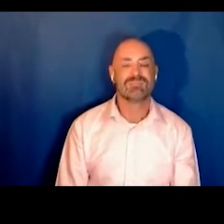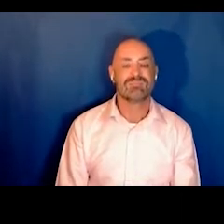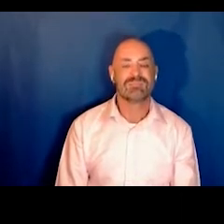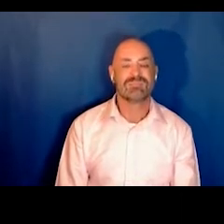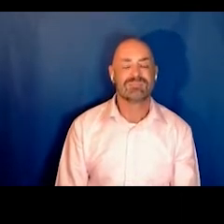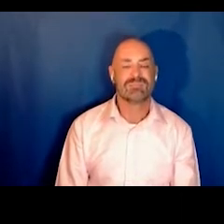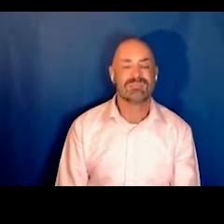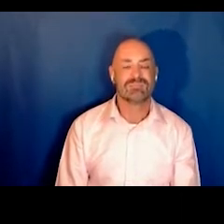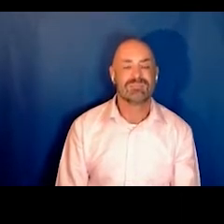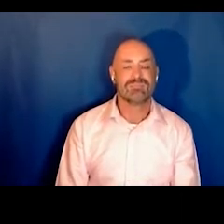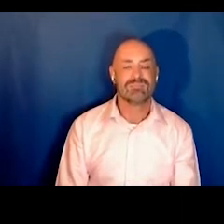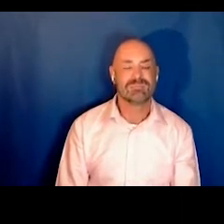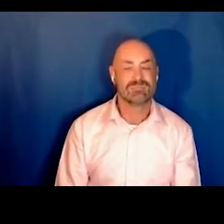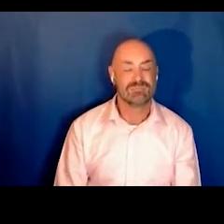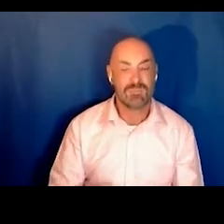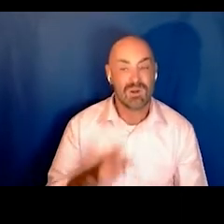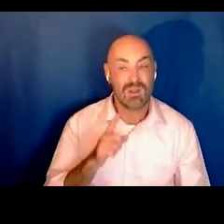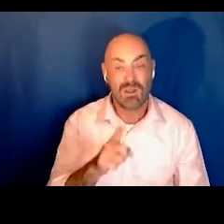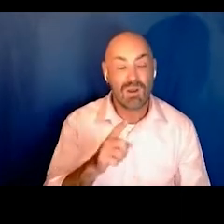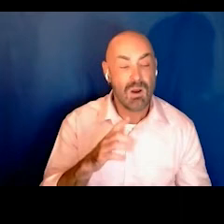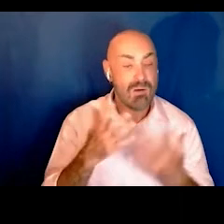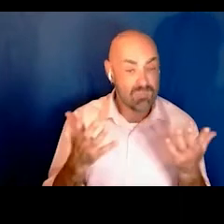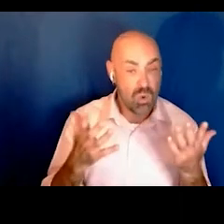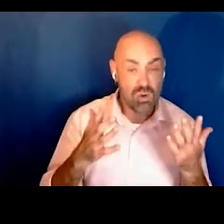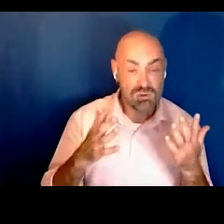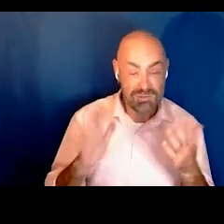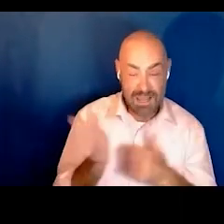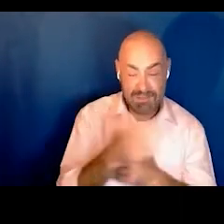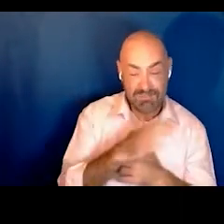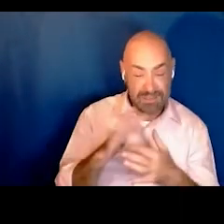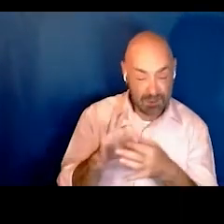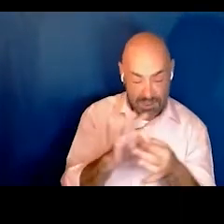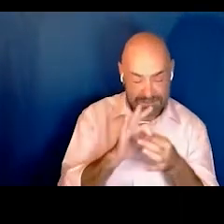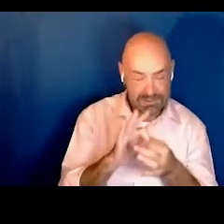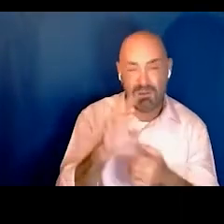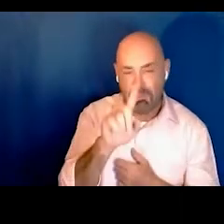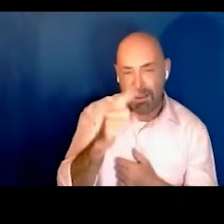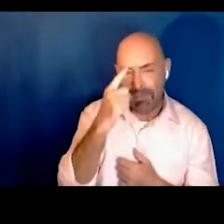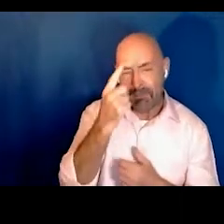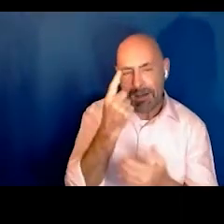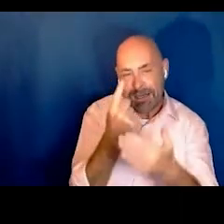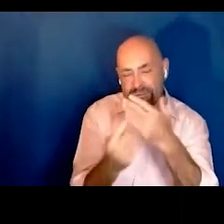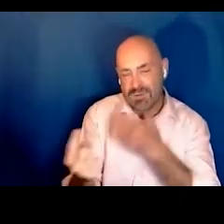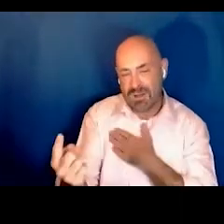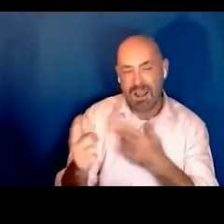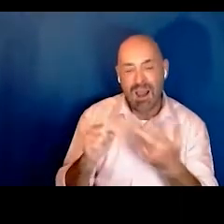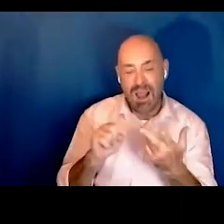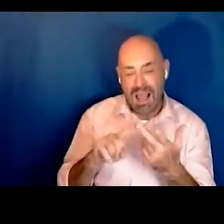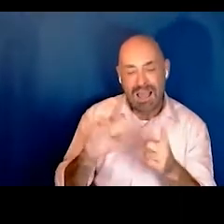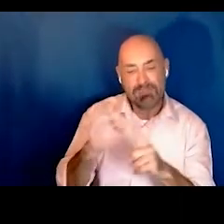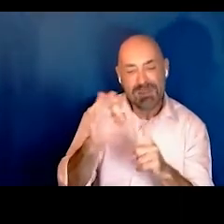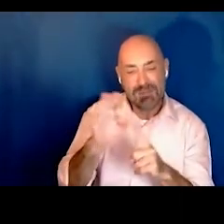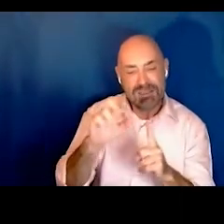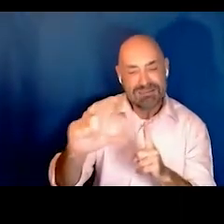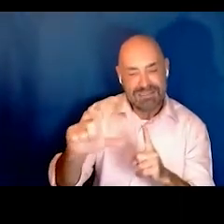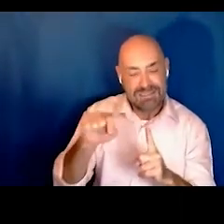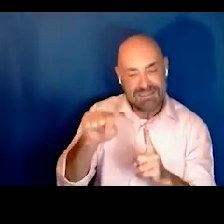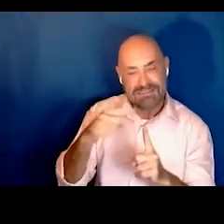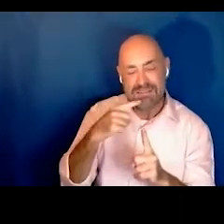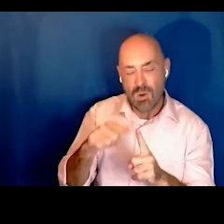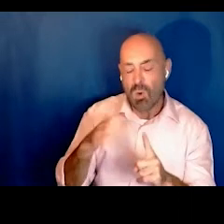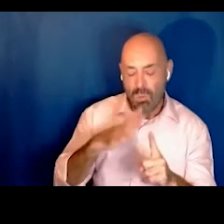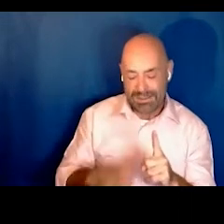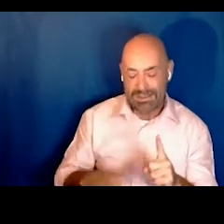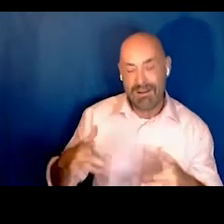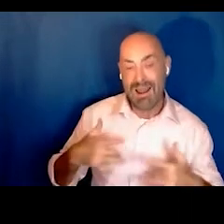So again, these levels are connected, but if we look at the individual level, what the IPCC has said is that we need lifestyle and